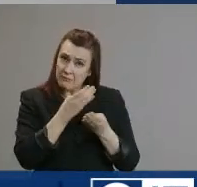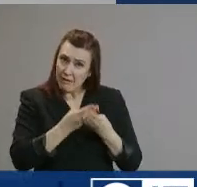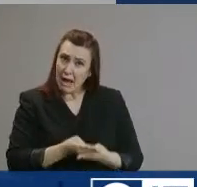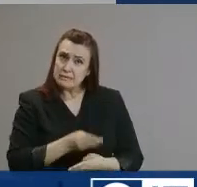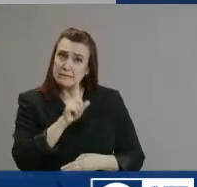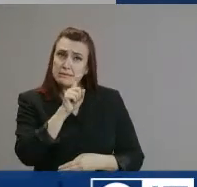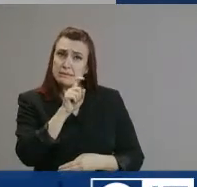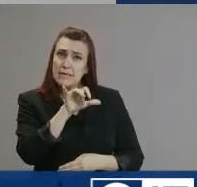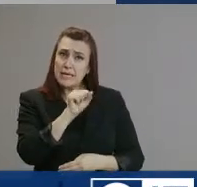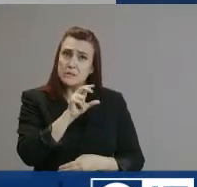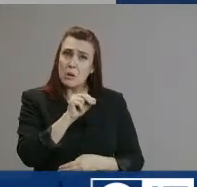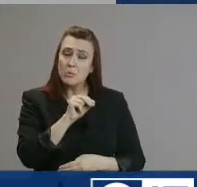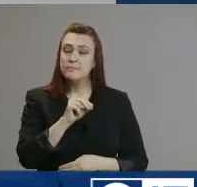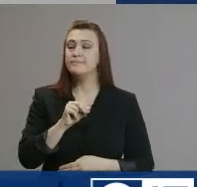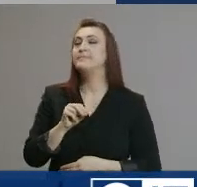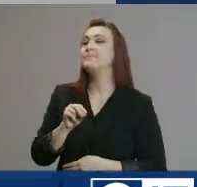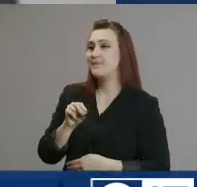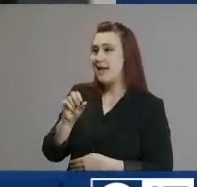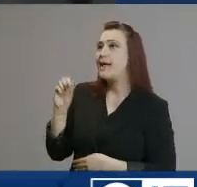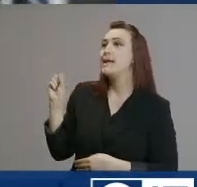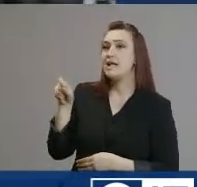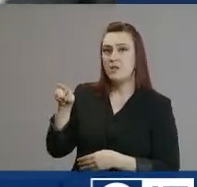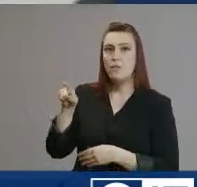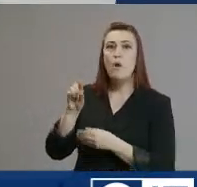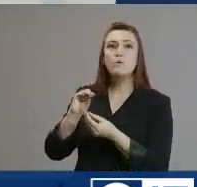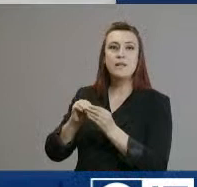Yes, so those numbers are self-reported by the